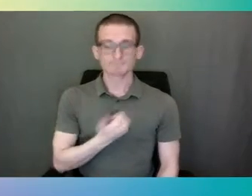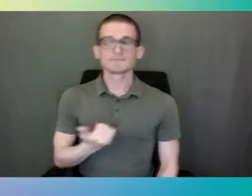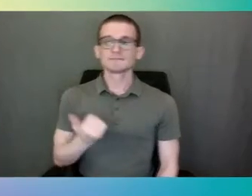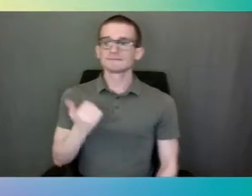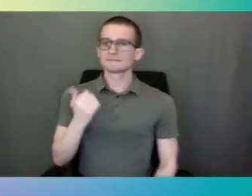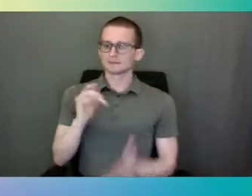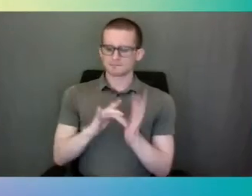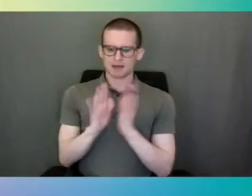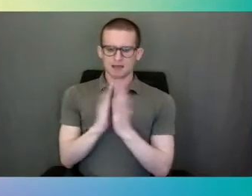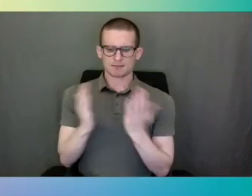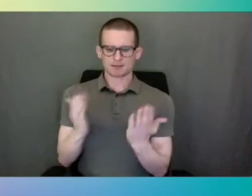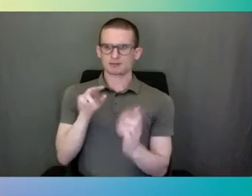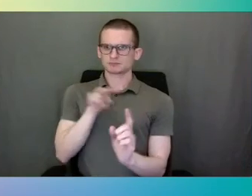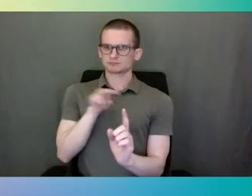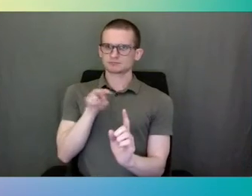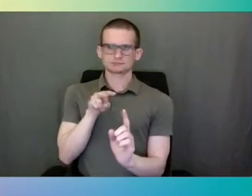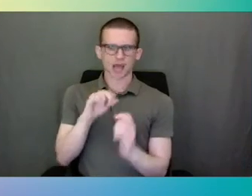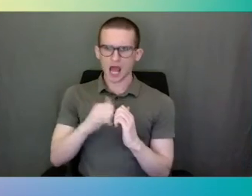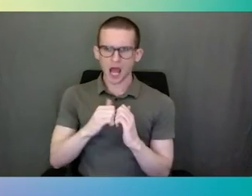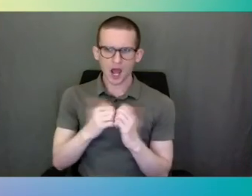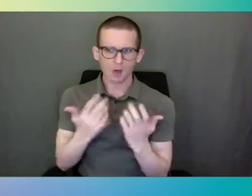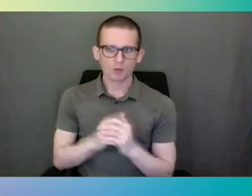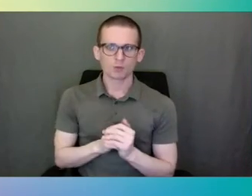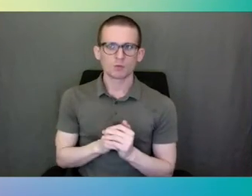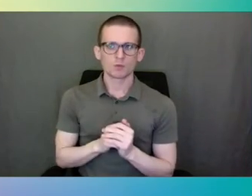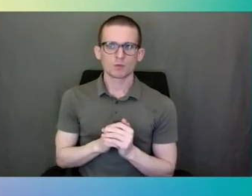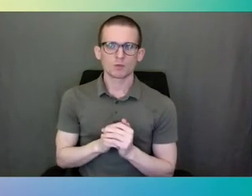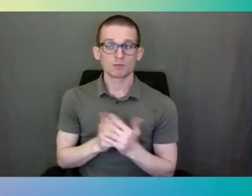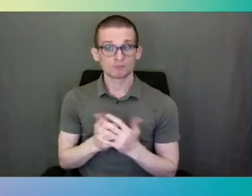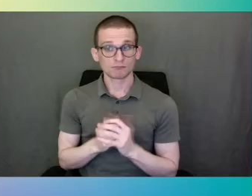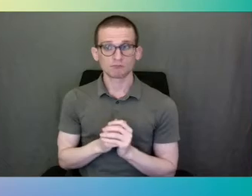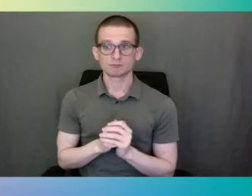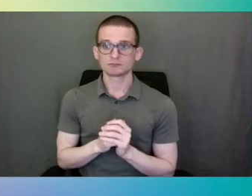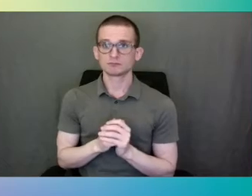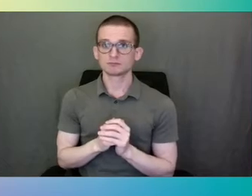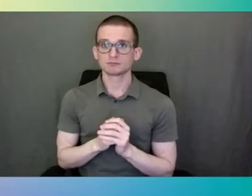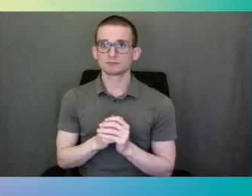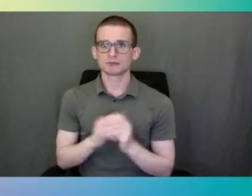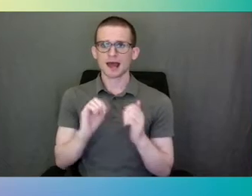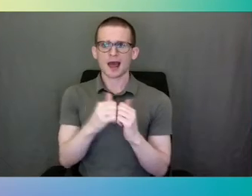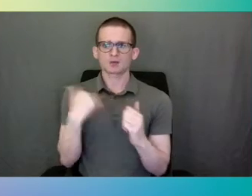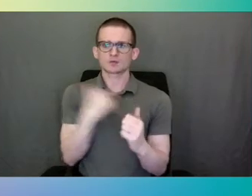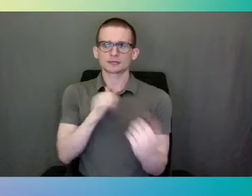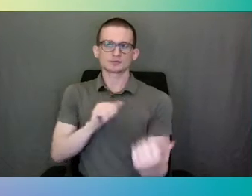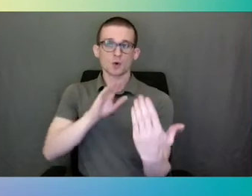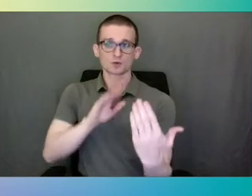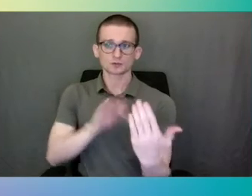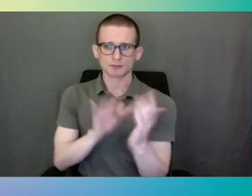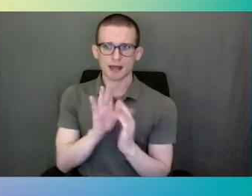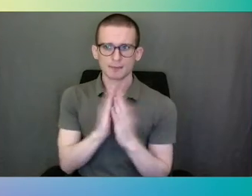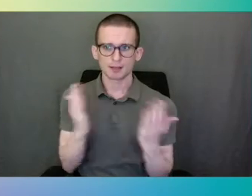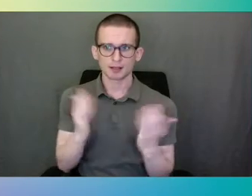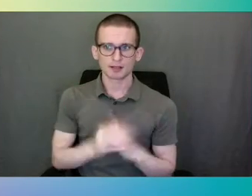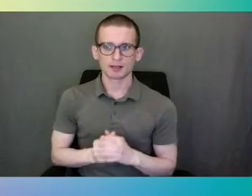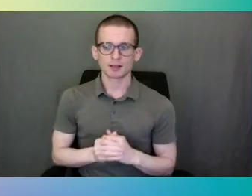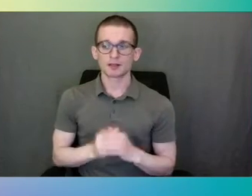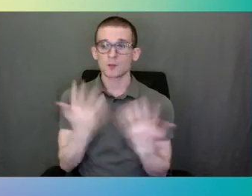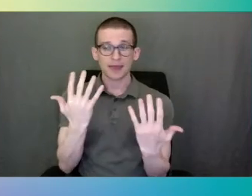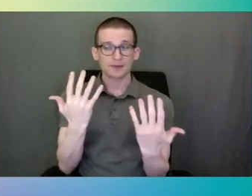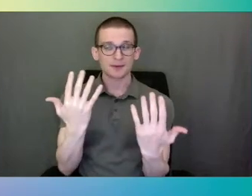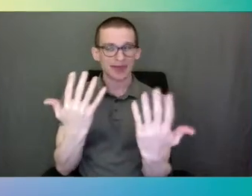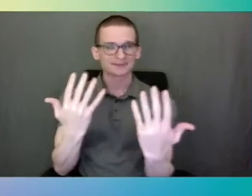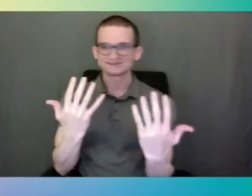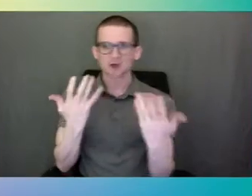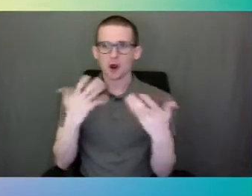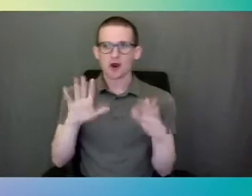Bible? So how do we view our Bible? How do we look at our Bible? And, wait a minute, we're kind of getting ahead of ourselves